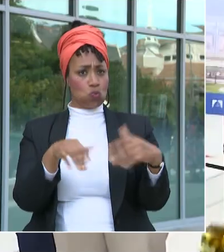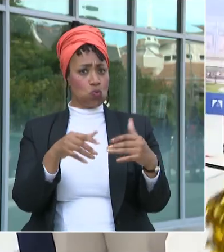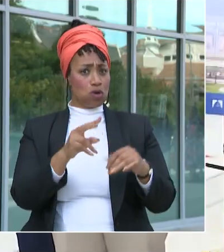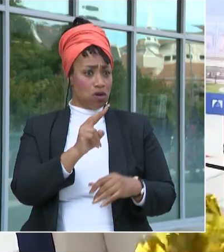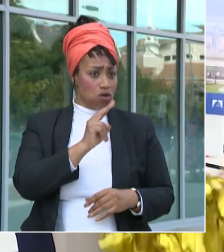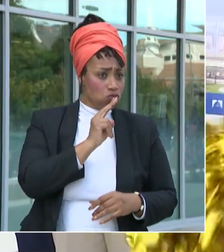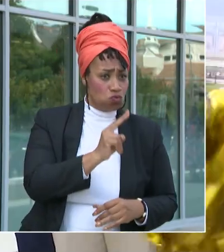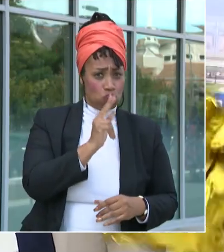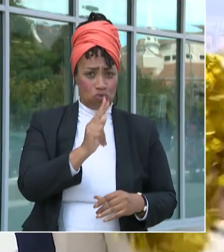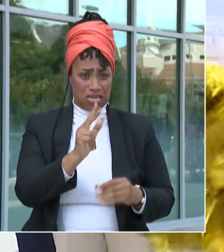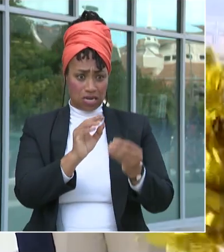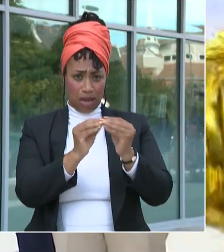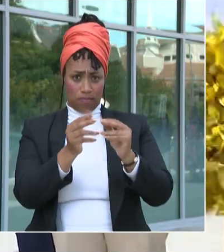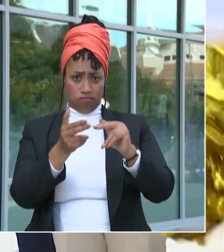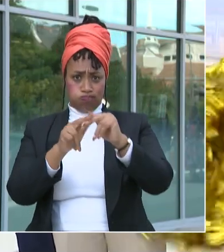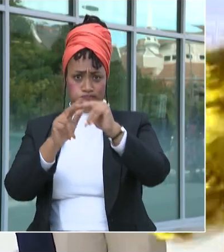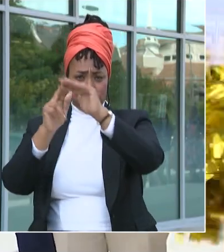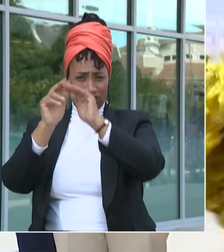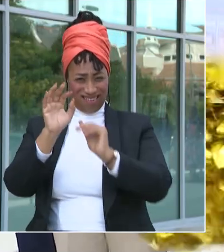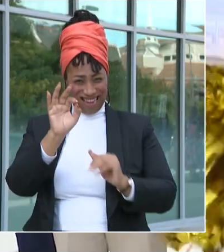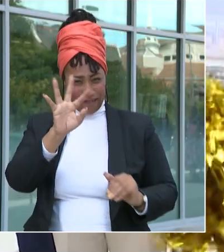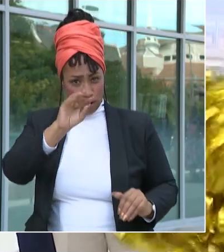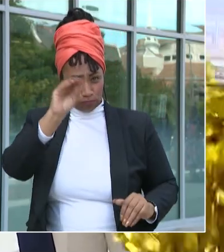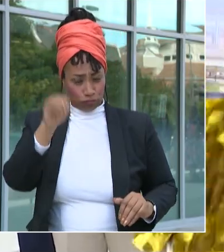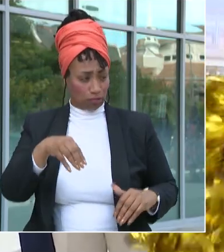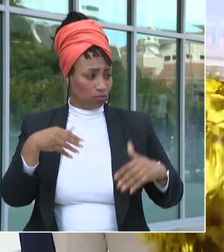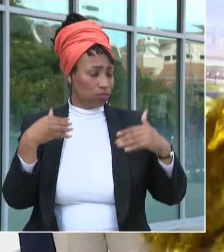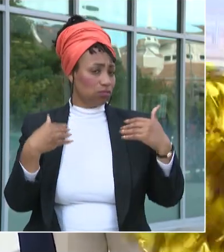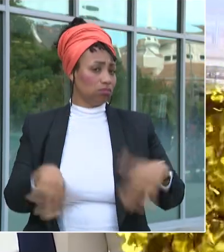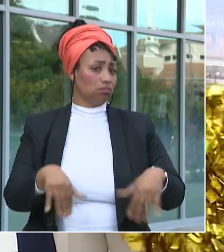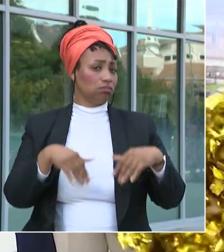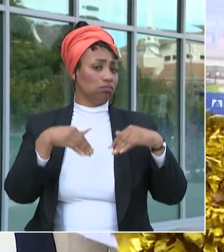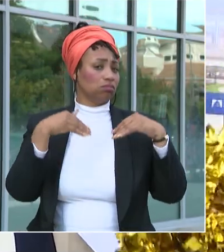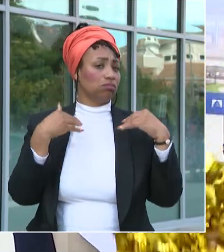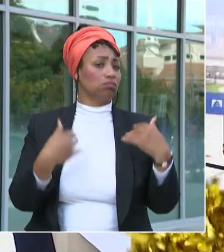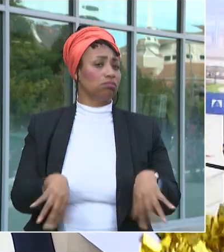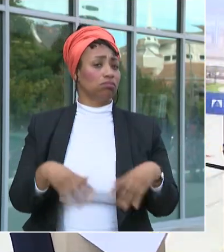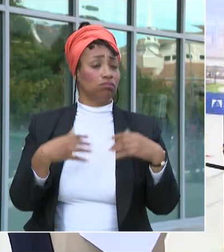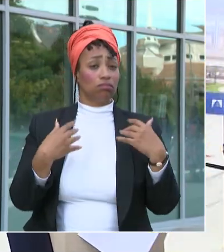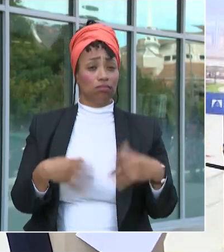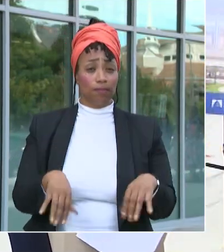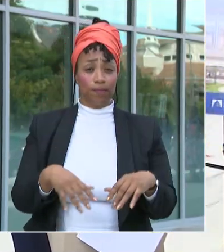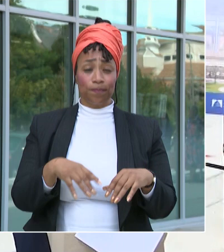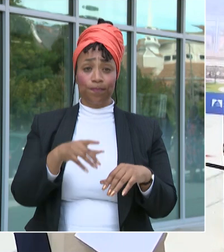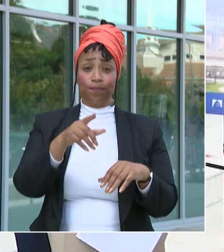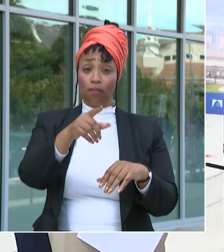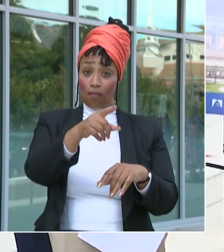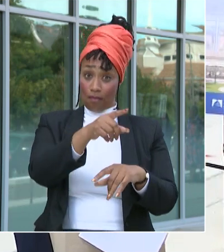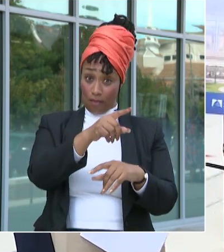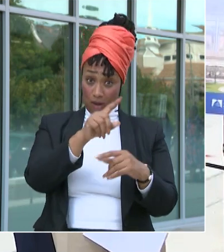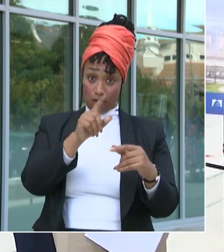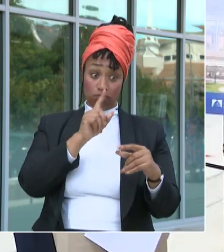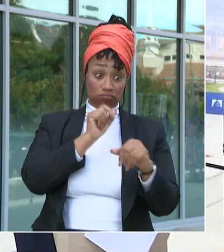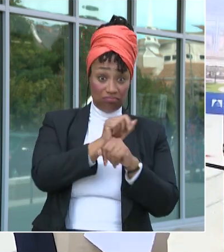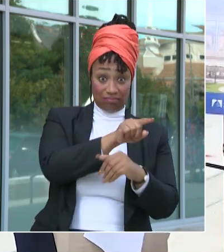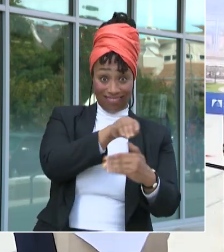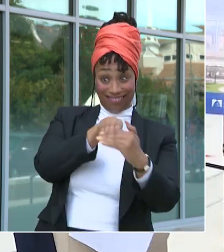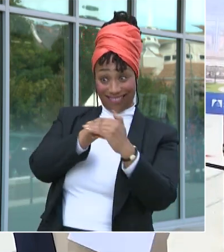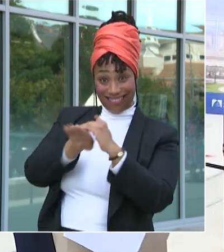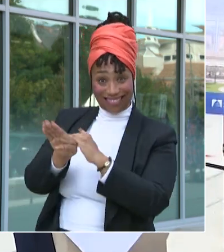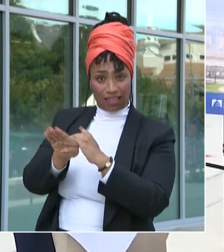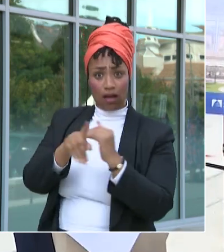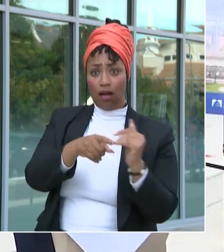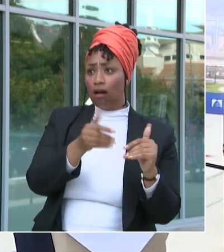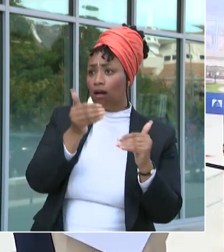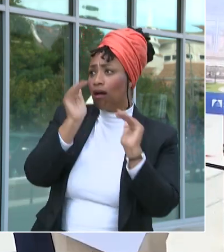when they come to school, they will find that they're coming into beautiful, child-friendly